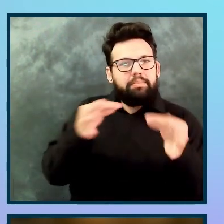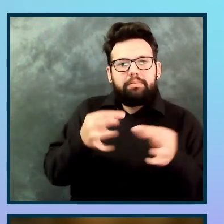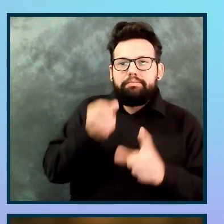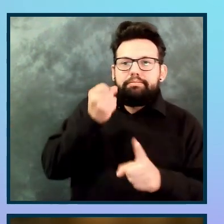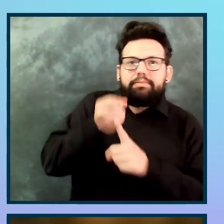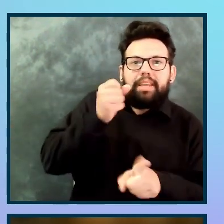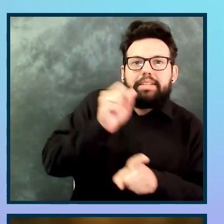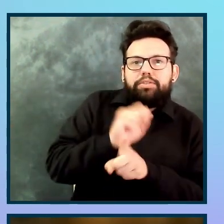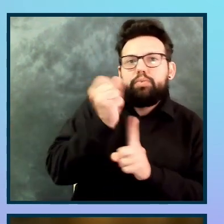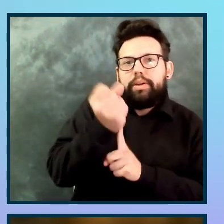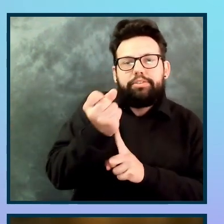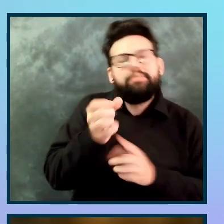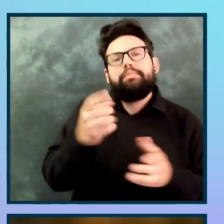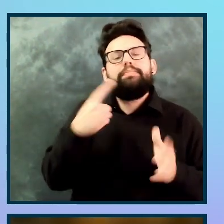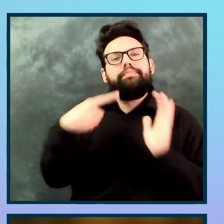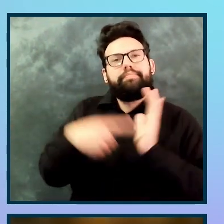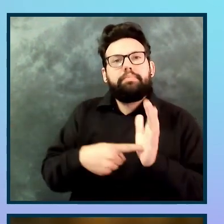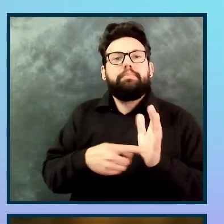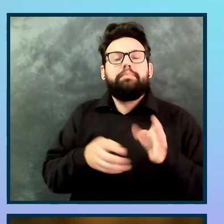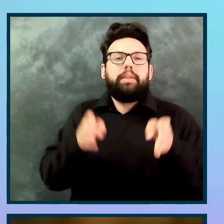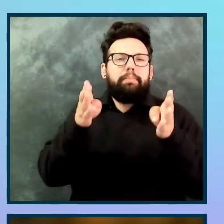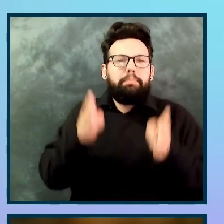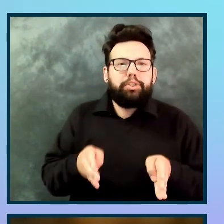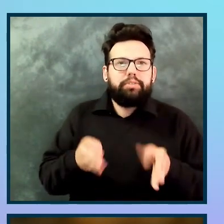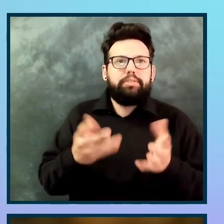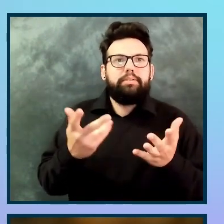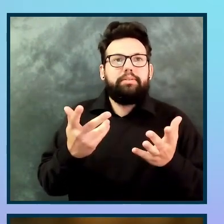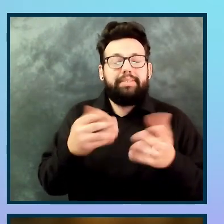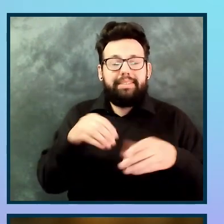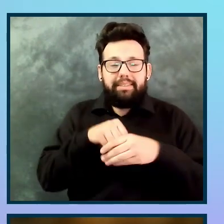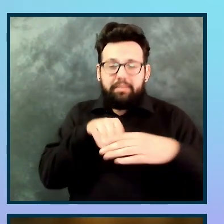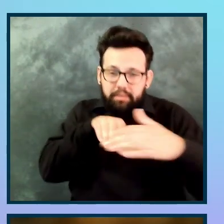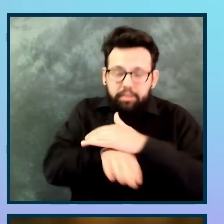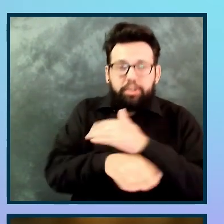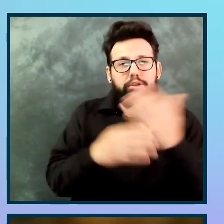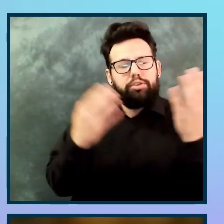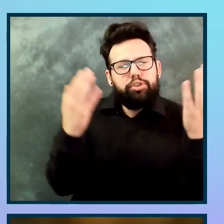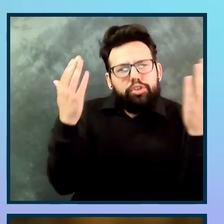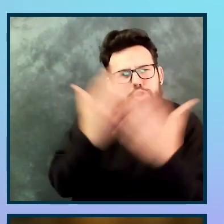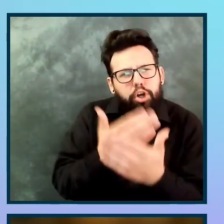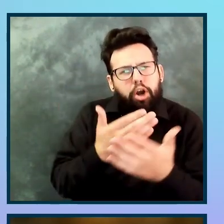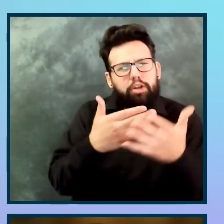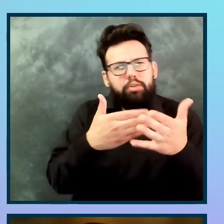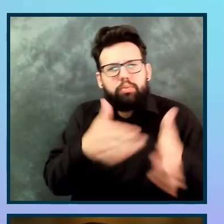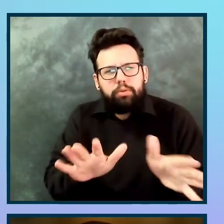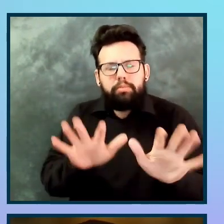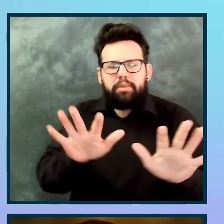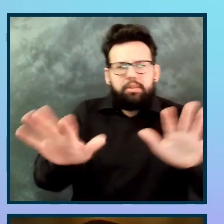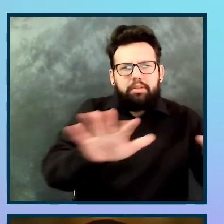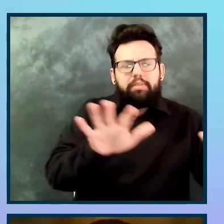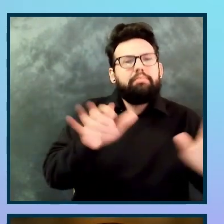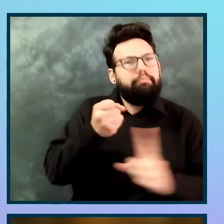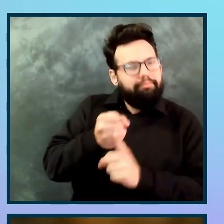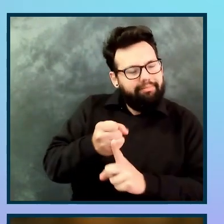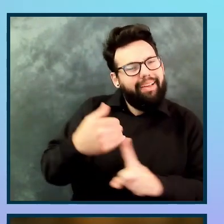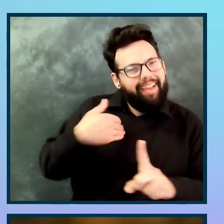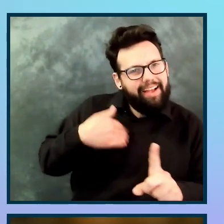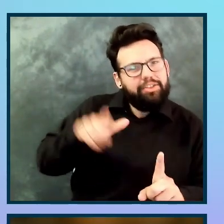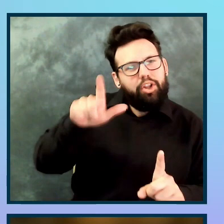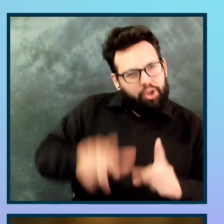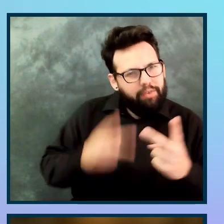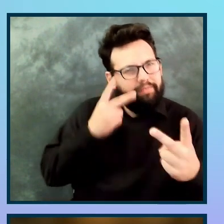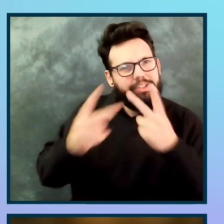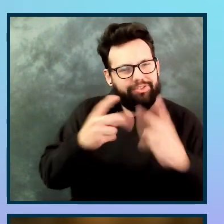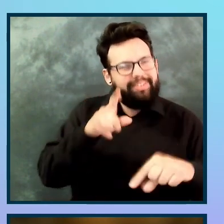in a very dimly lit room. And so in that situation, they have low vision and they're not able to see as they